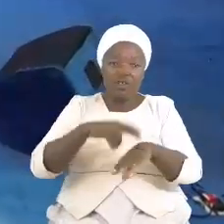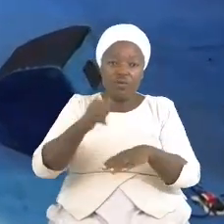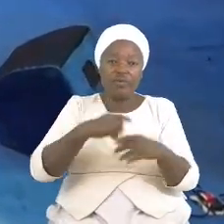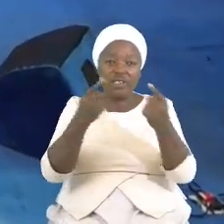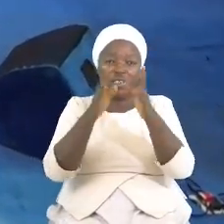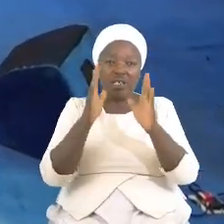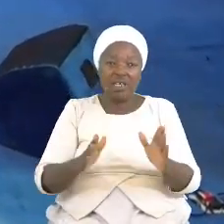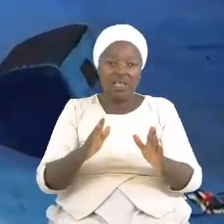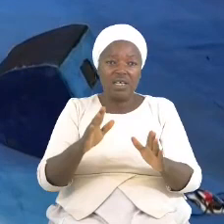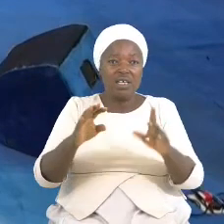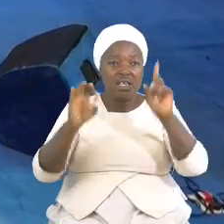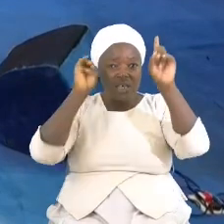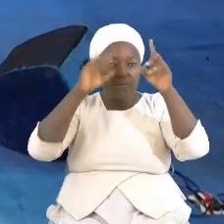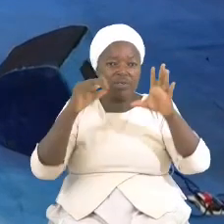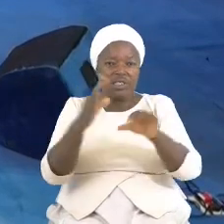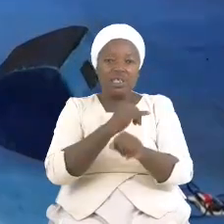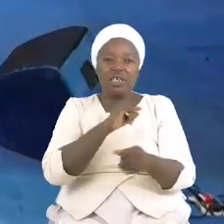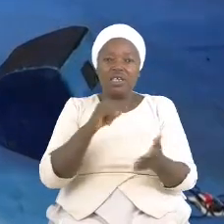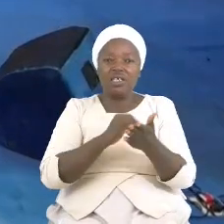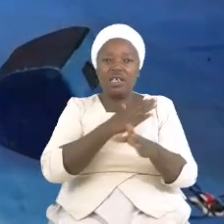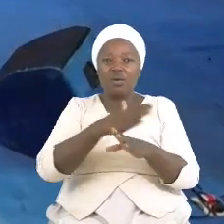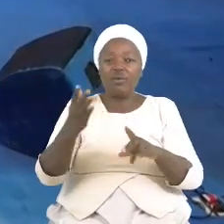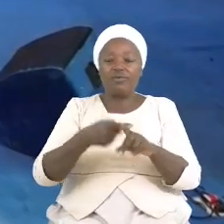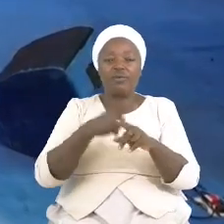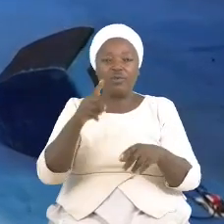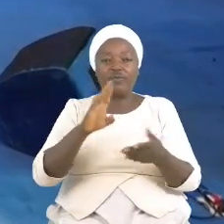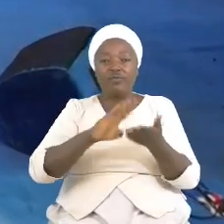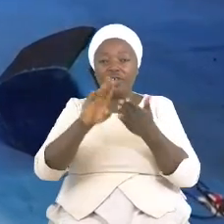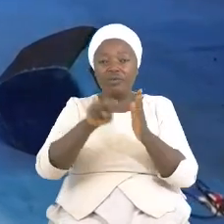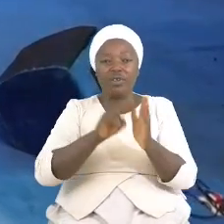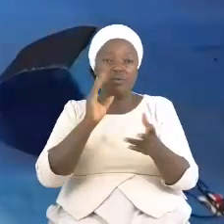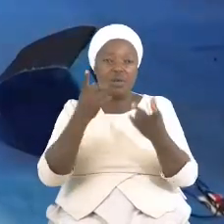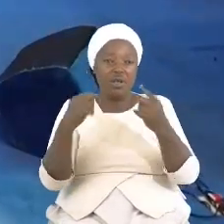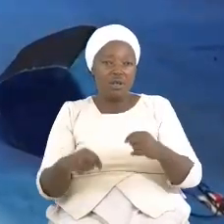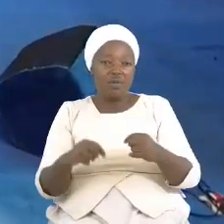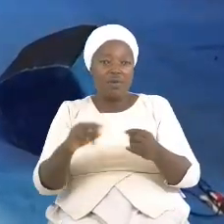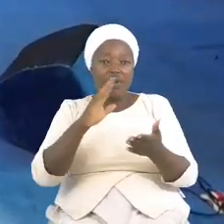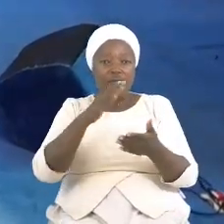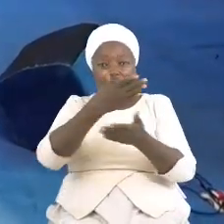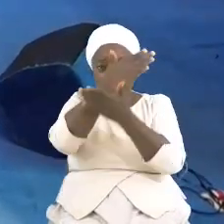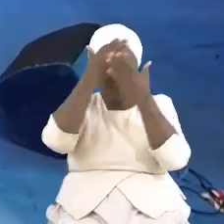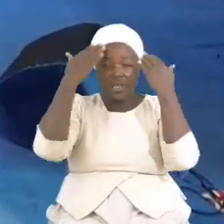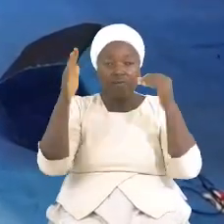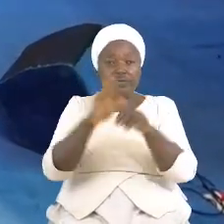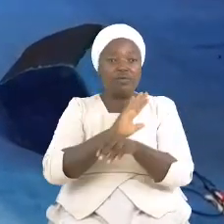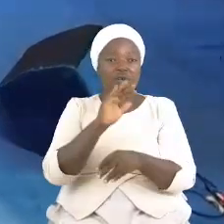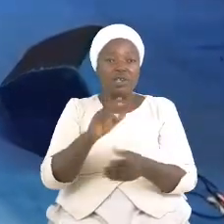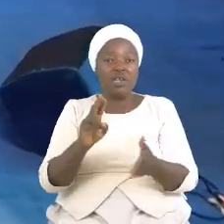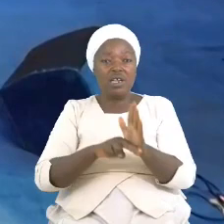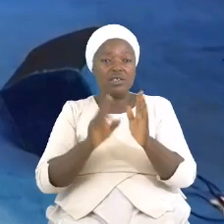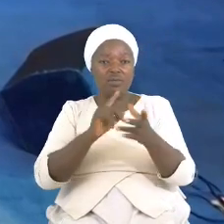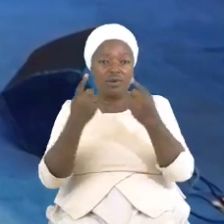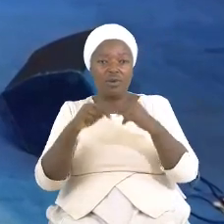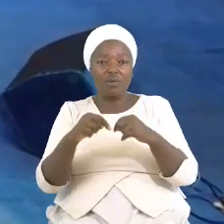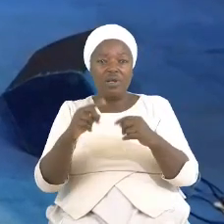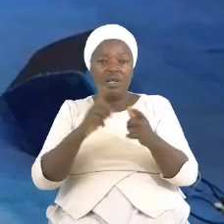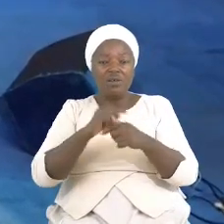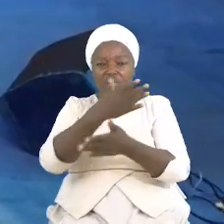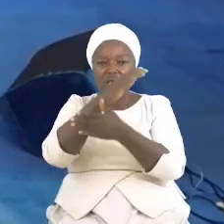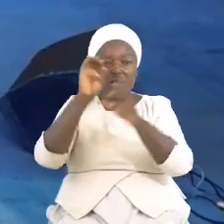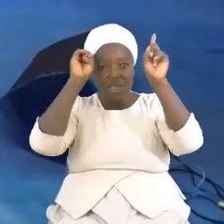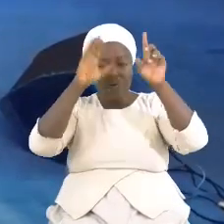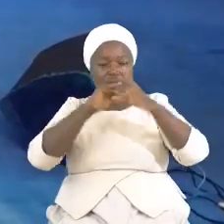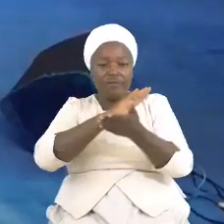take away from you. Forgiveness will come. Forgetfulness will come. He'll forget everything you had